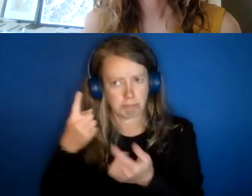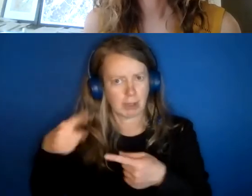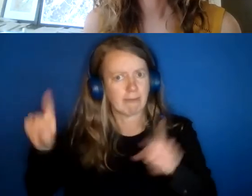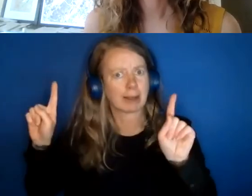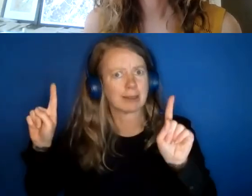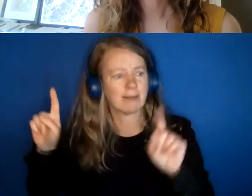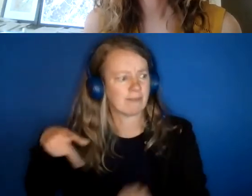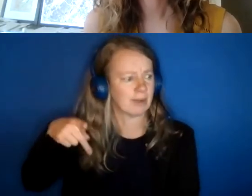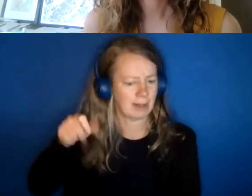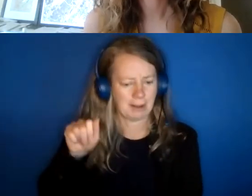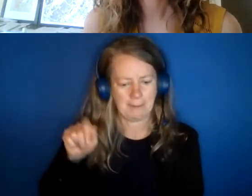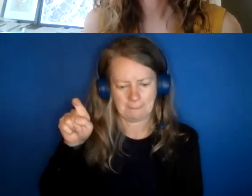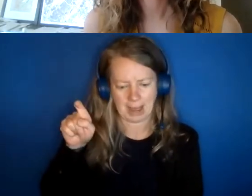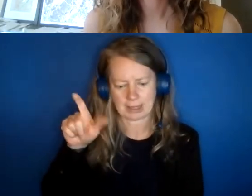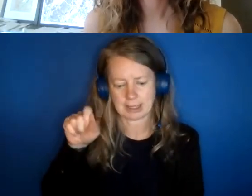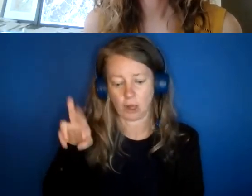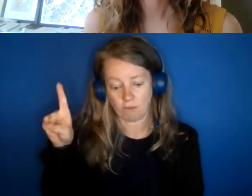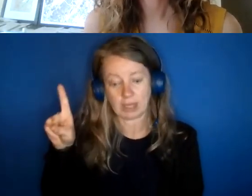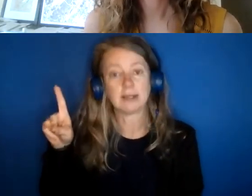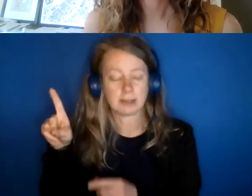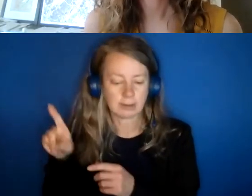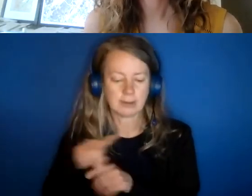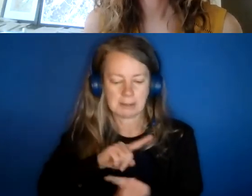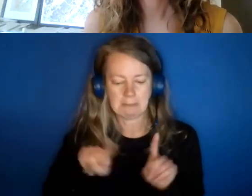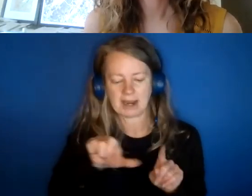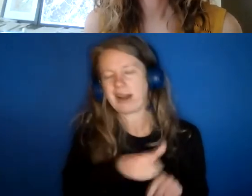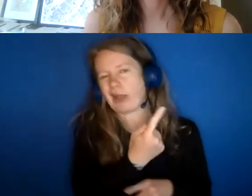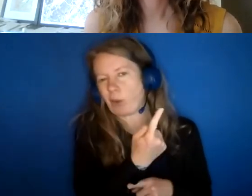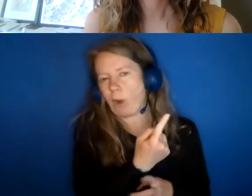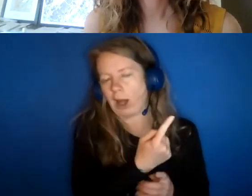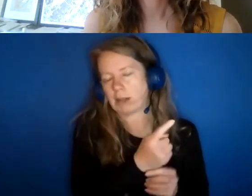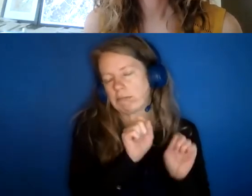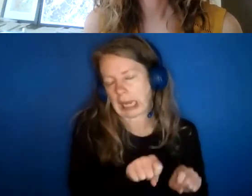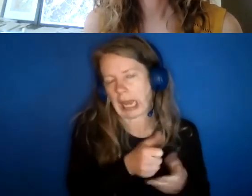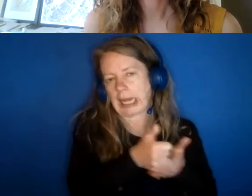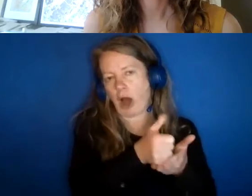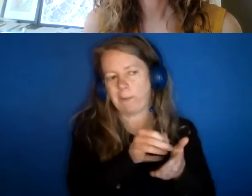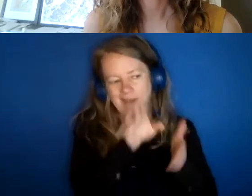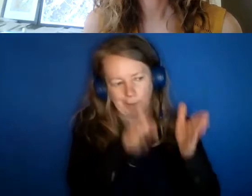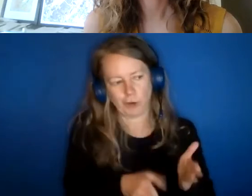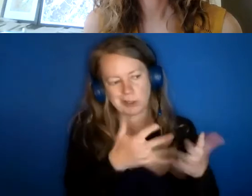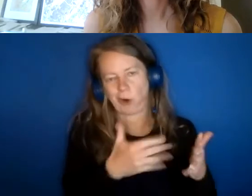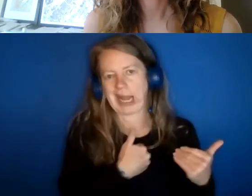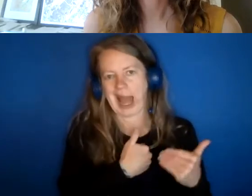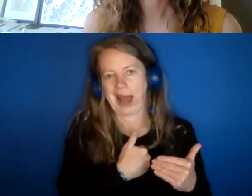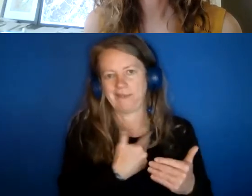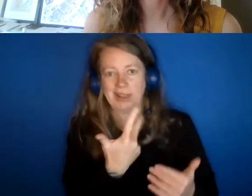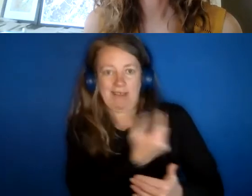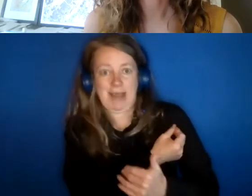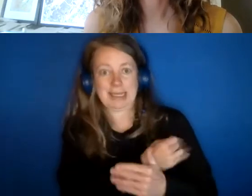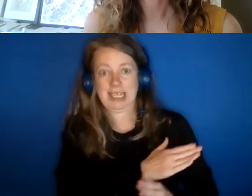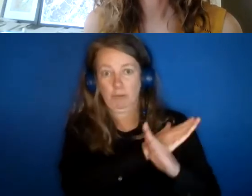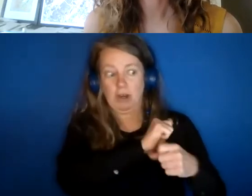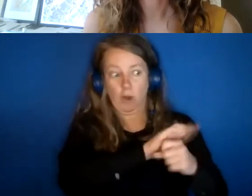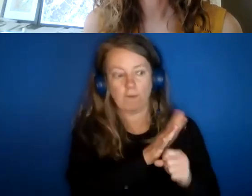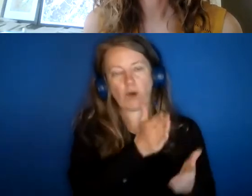but even Lagevrio can be as well, especially for patients who are vaccinated, for example, or maybe a little bit lower risk.